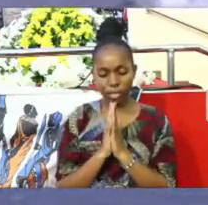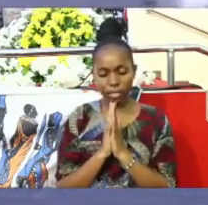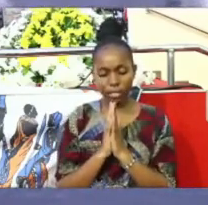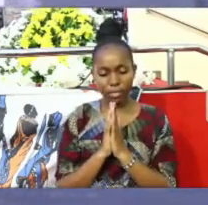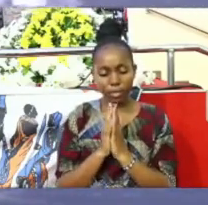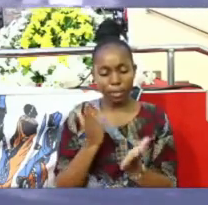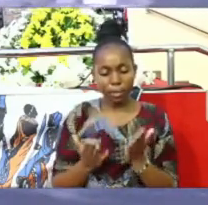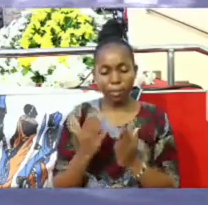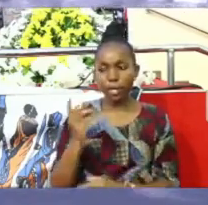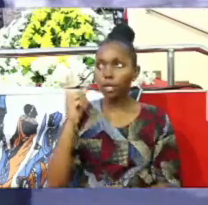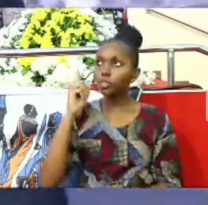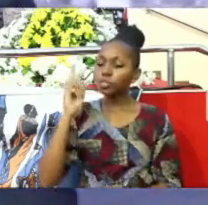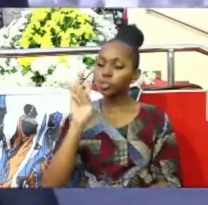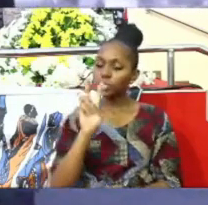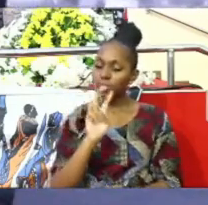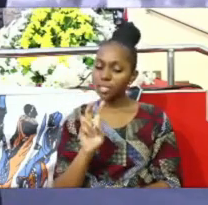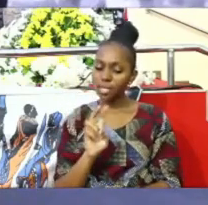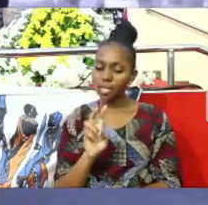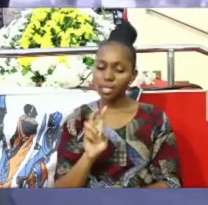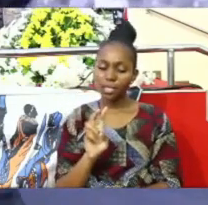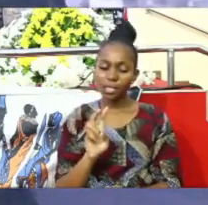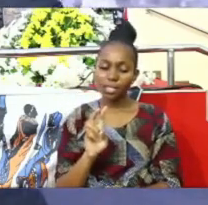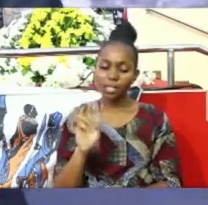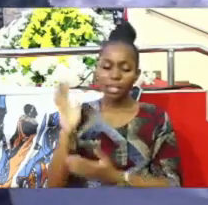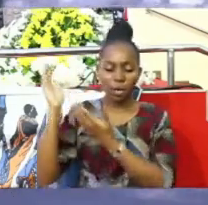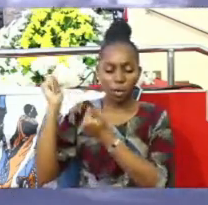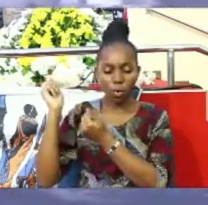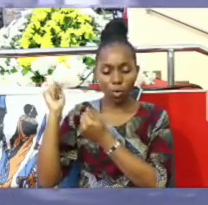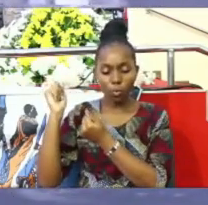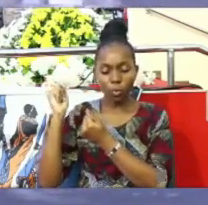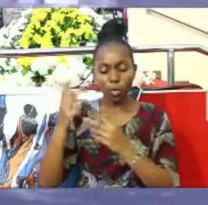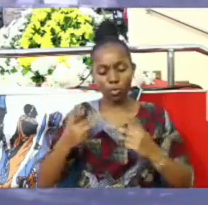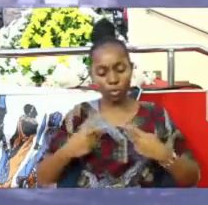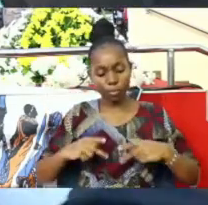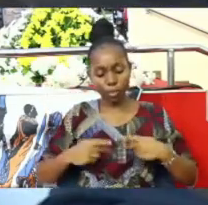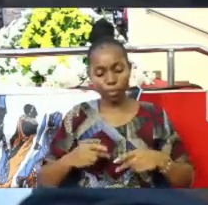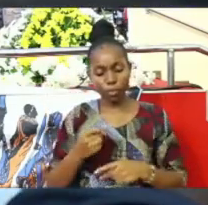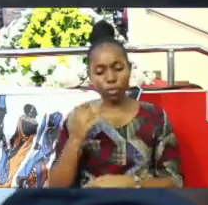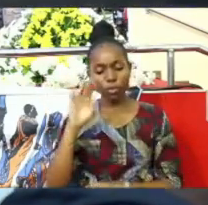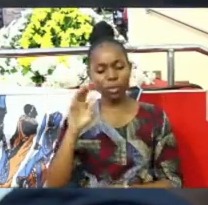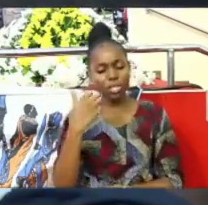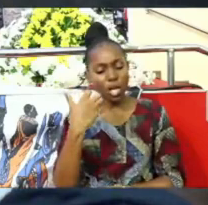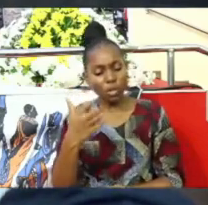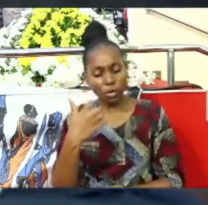women. Hear their prayers, O God. See the knocking they have been knocking at the